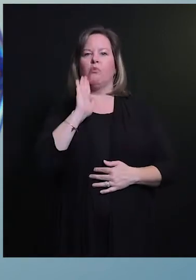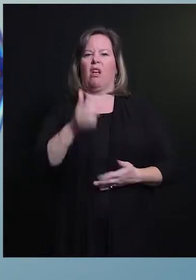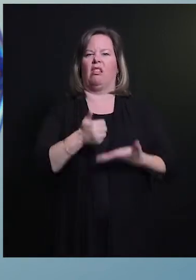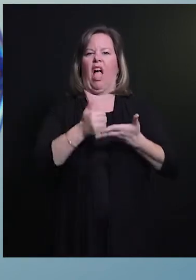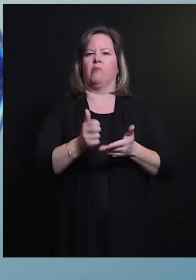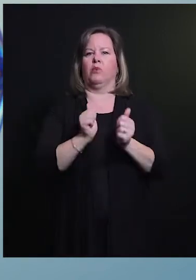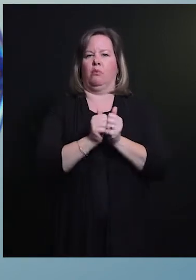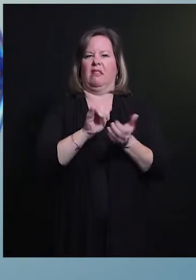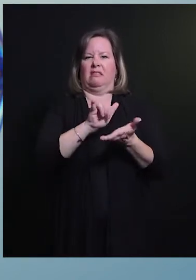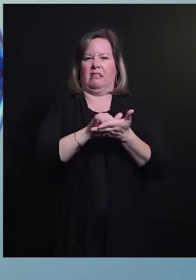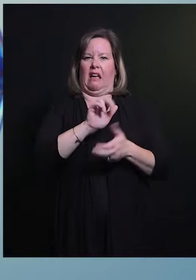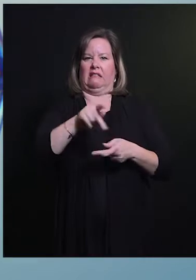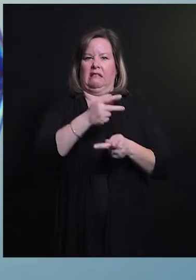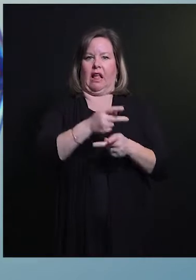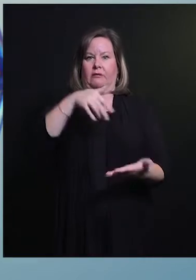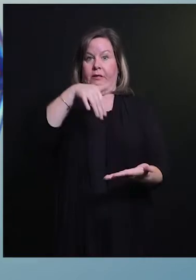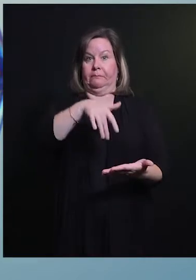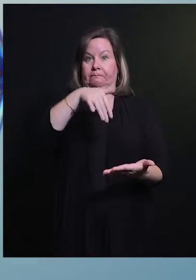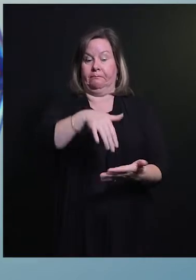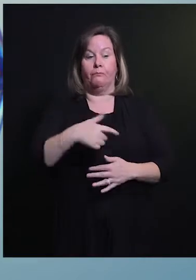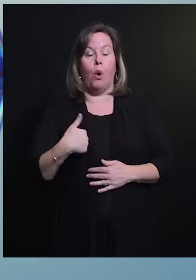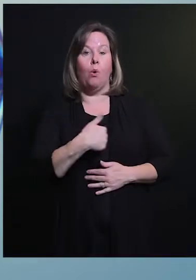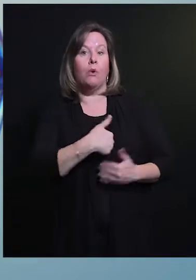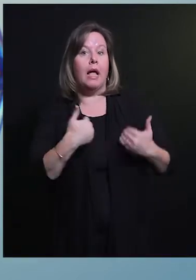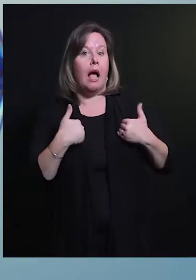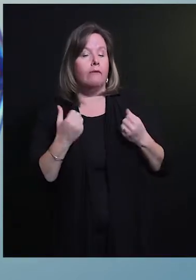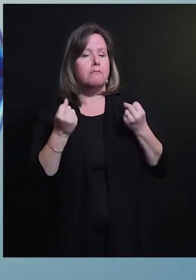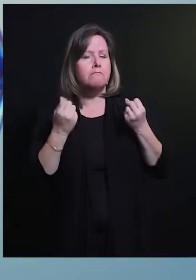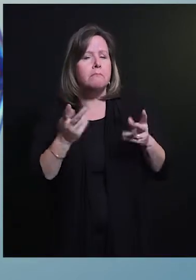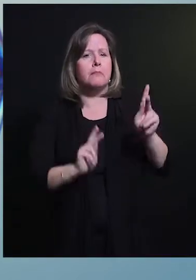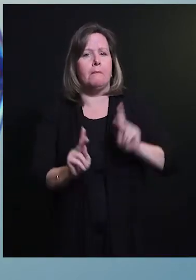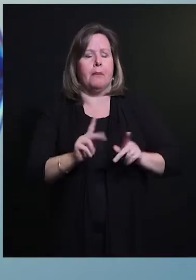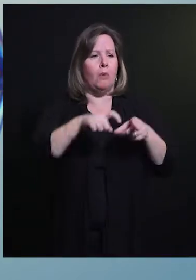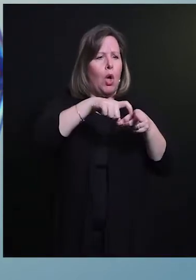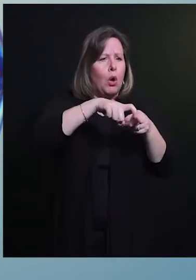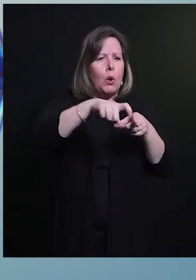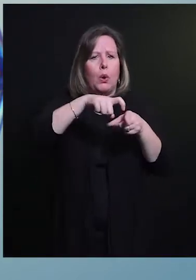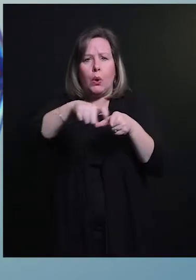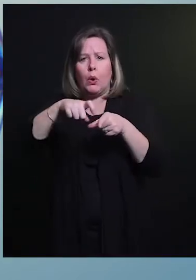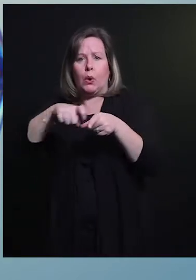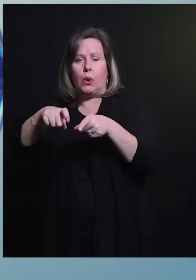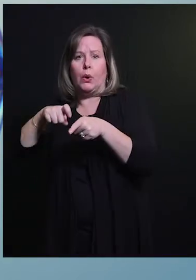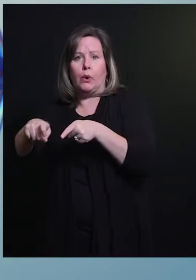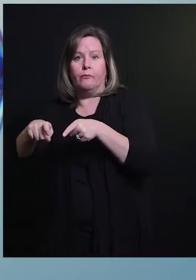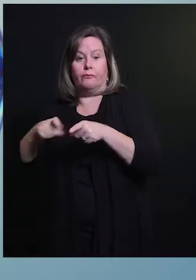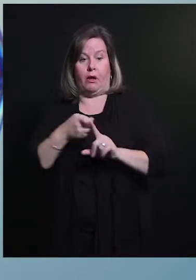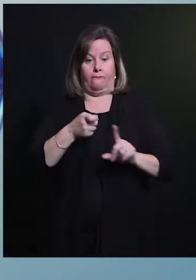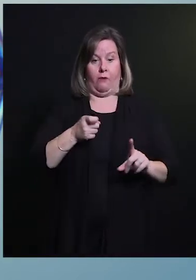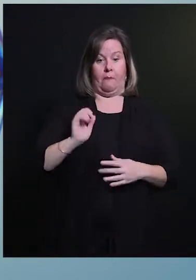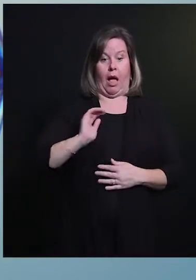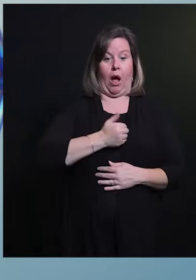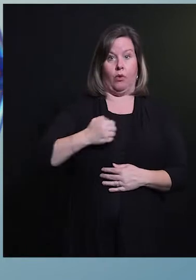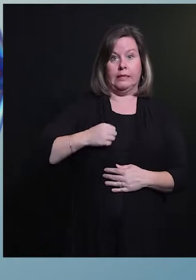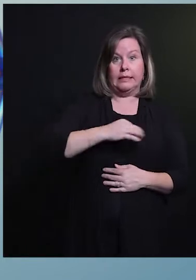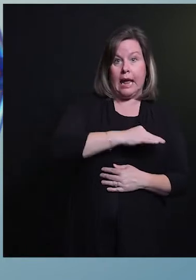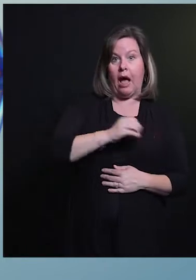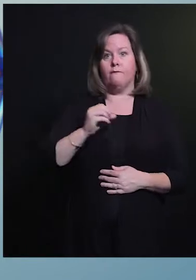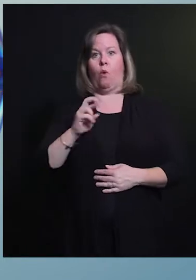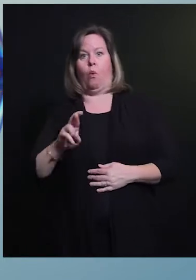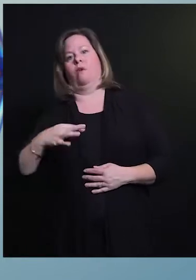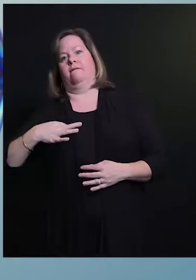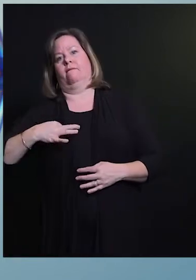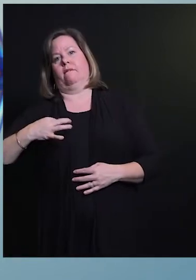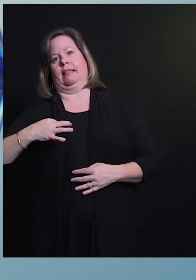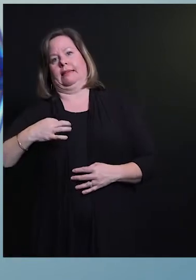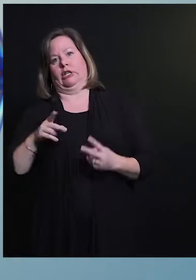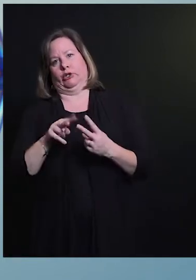this is how we're having them help out. So we have a number of people who might be calling people in our community, either Kent County Health Department staff or volunteers